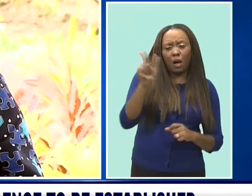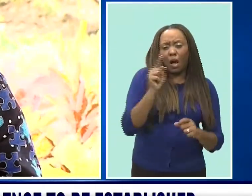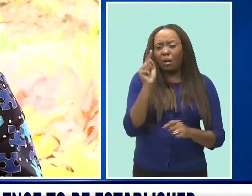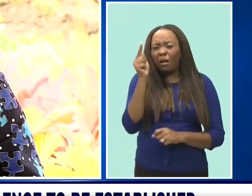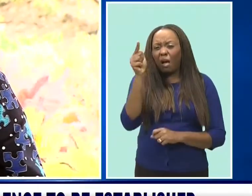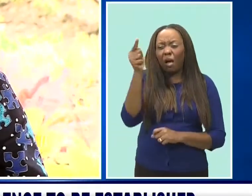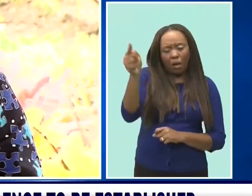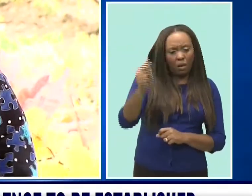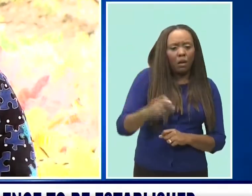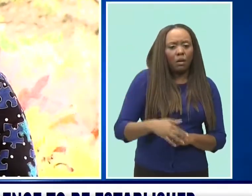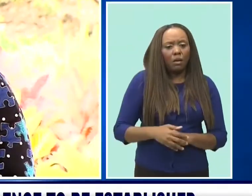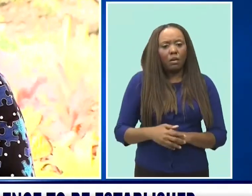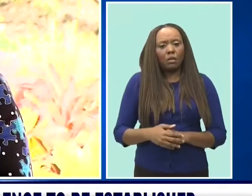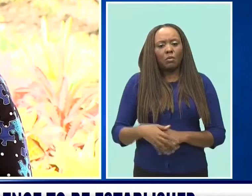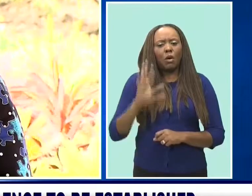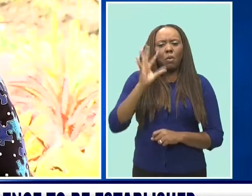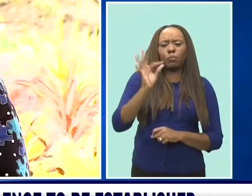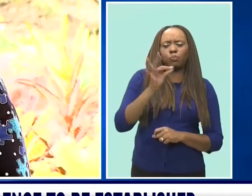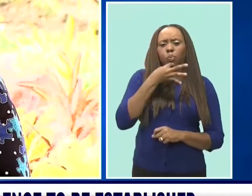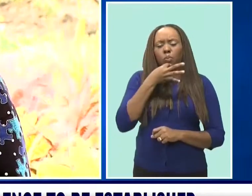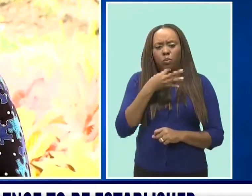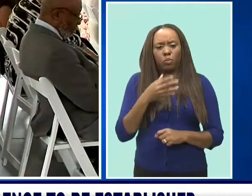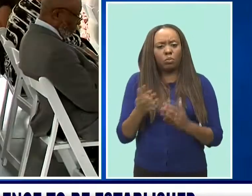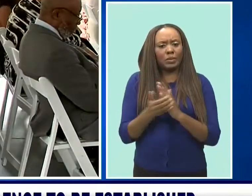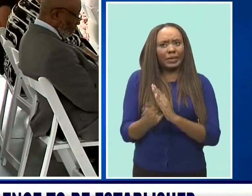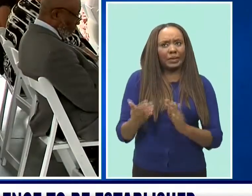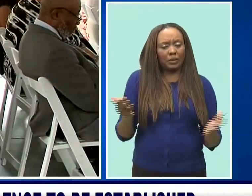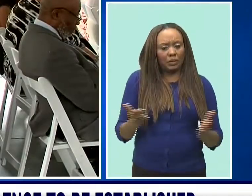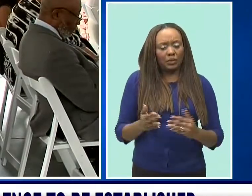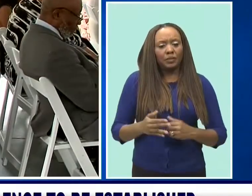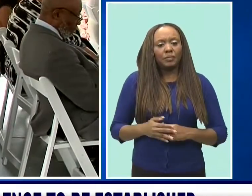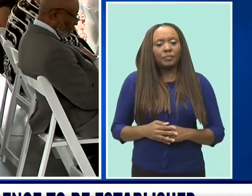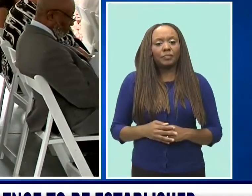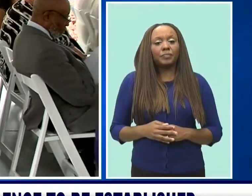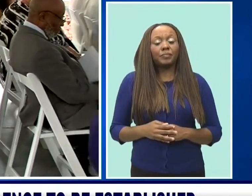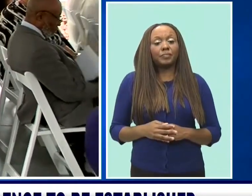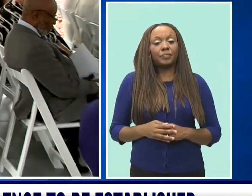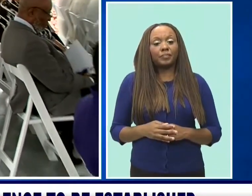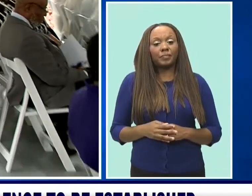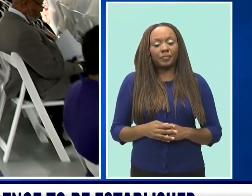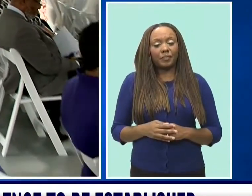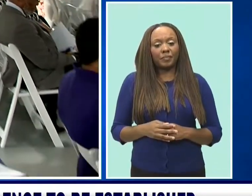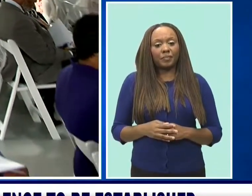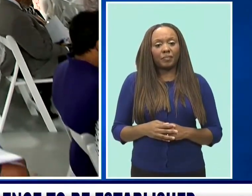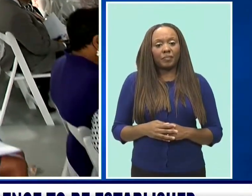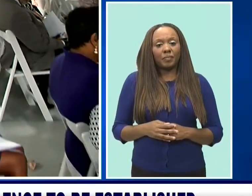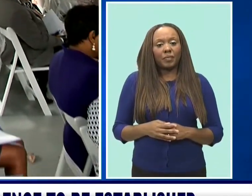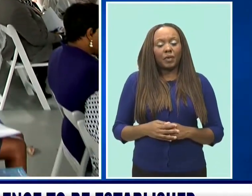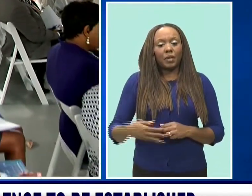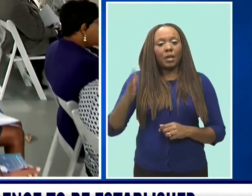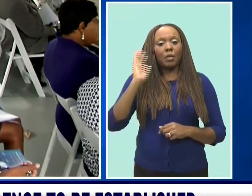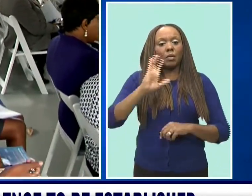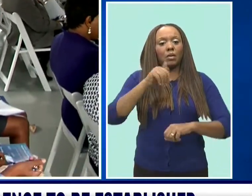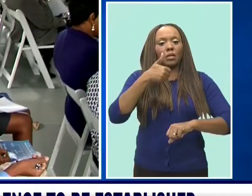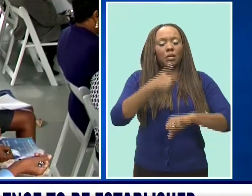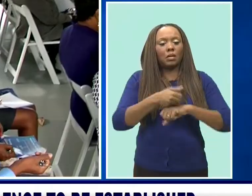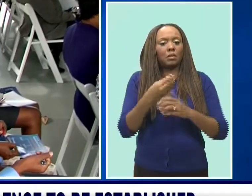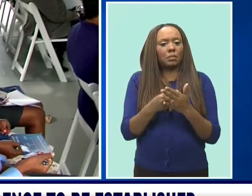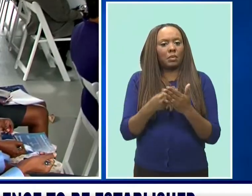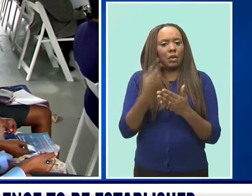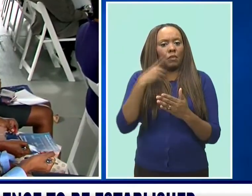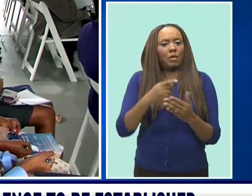existing specialist expertise that we have here. Under the program, a patient amenity fund will be established